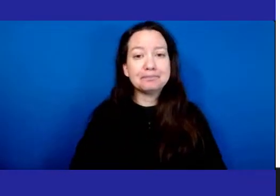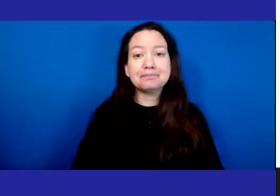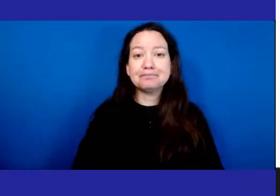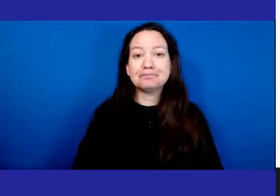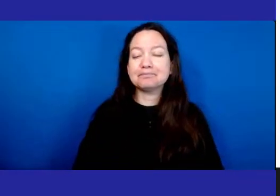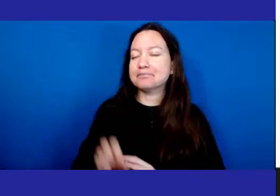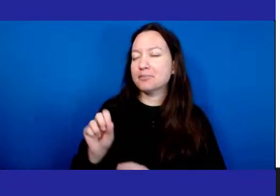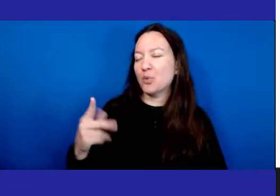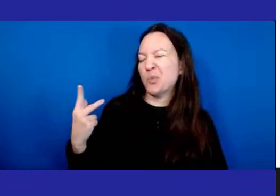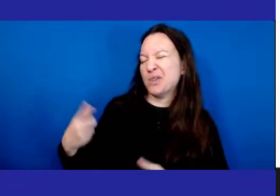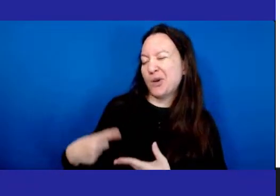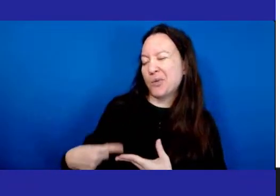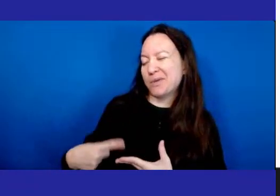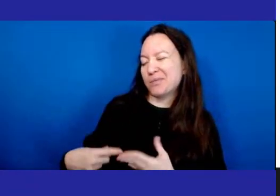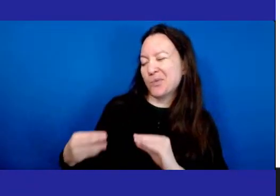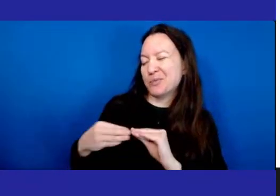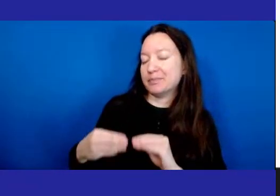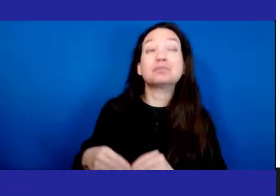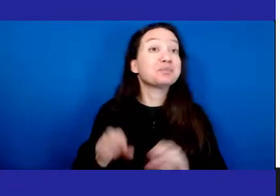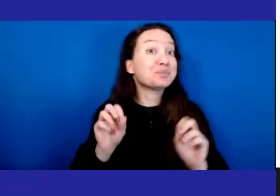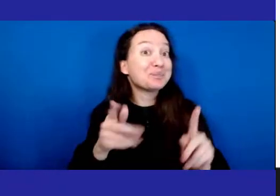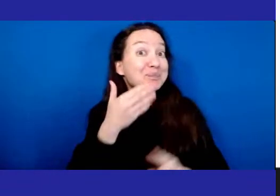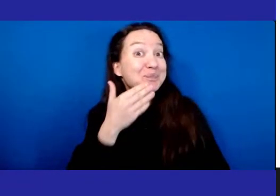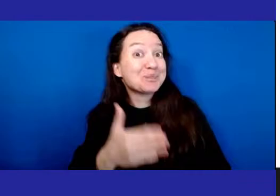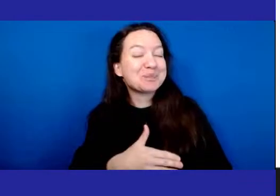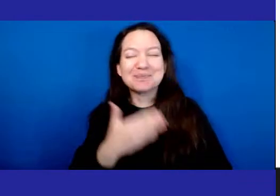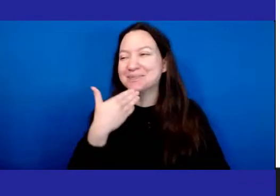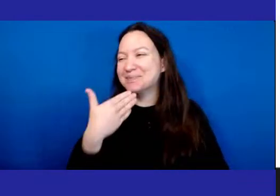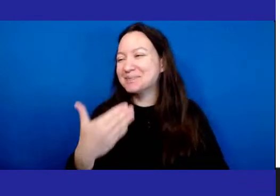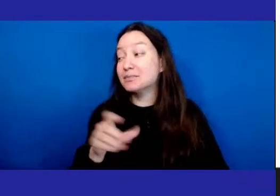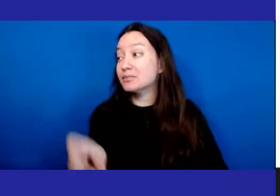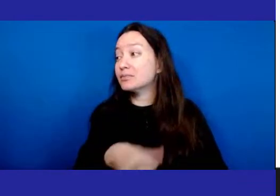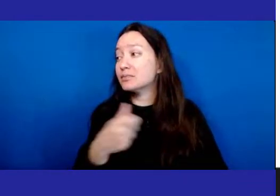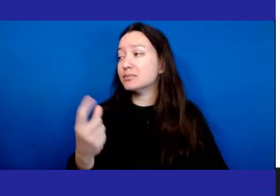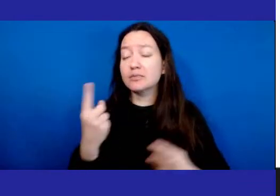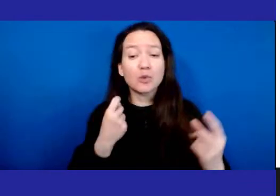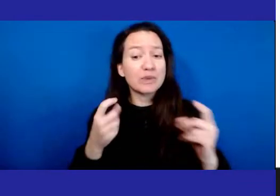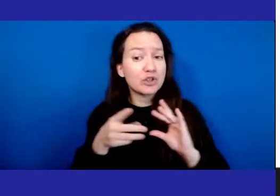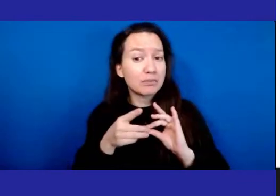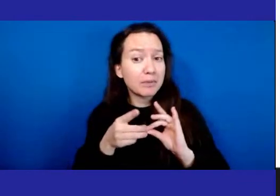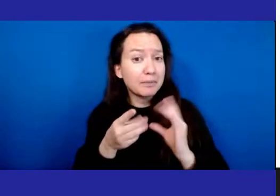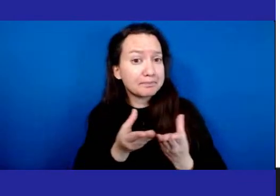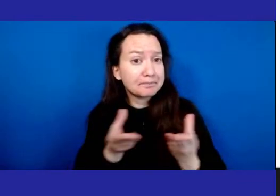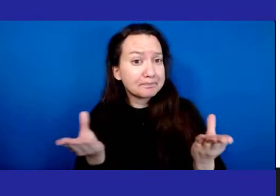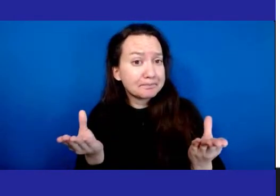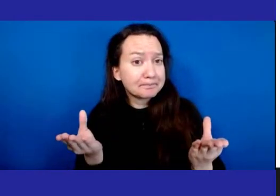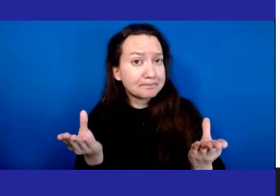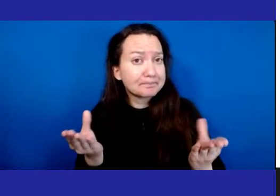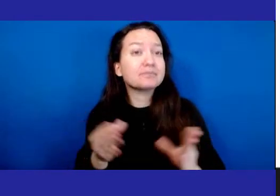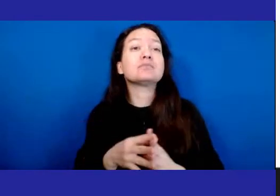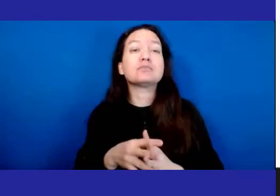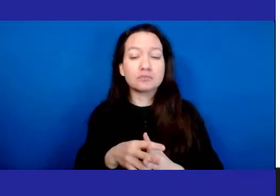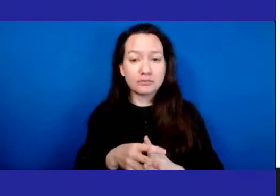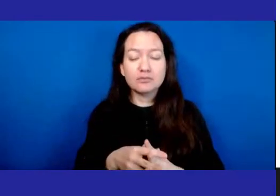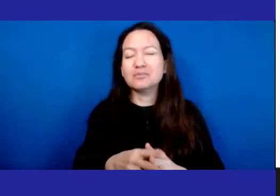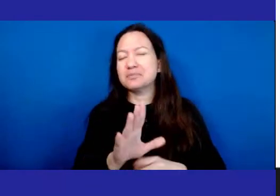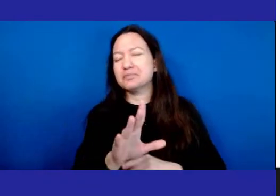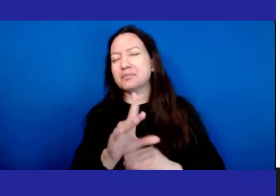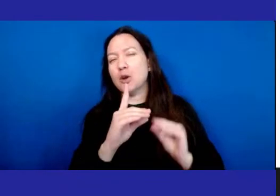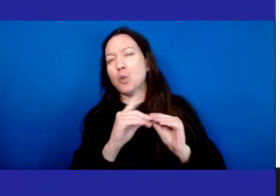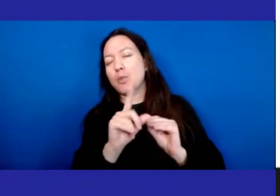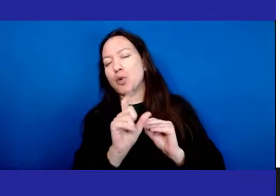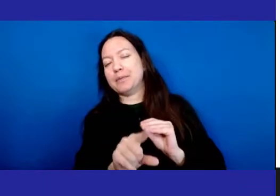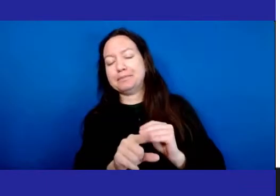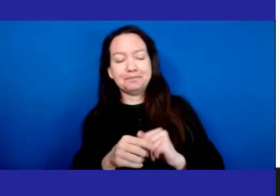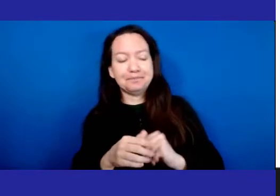talk about it later. Thank you. Okay. Thank you. Thank you. Any other questions or comments? Just one other question, I guess, is